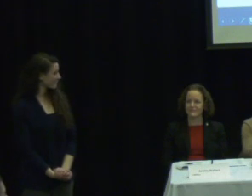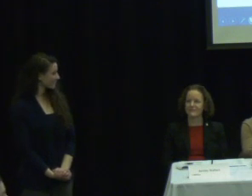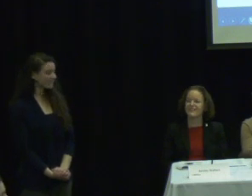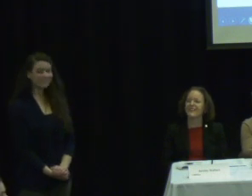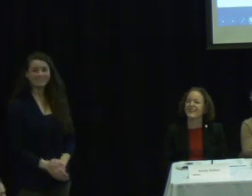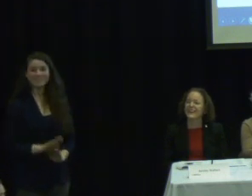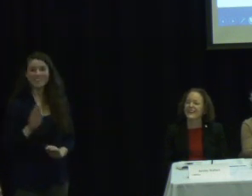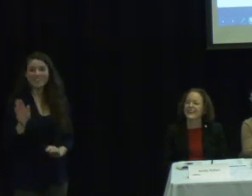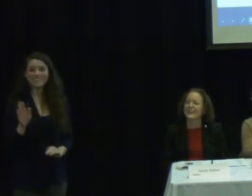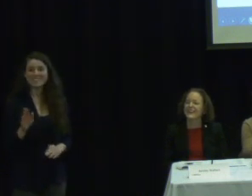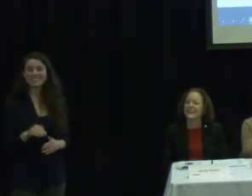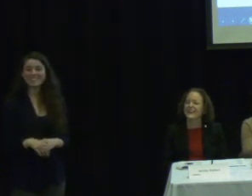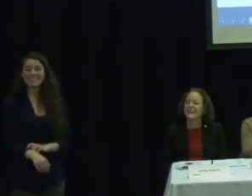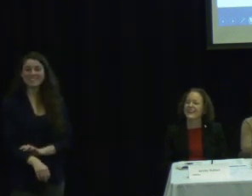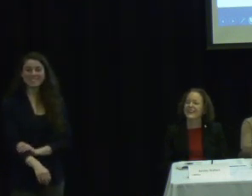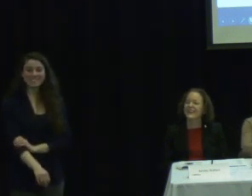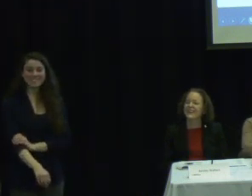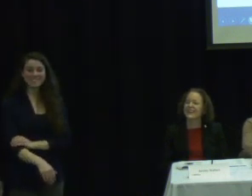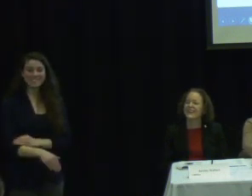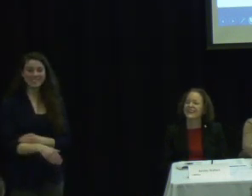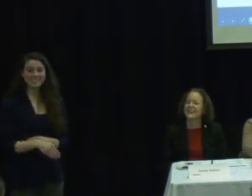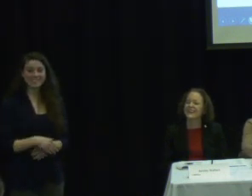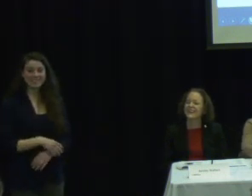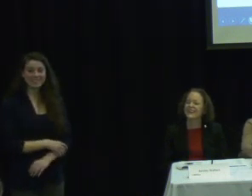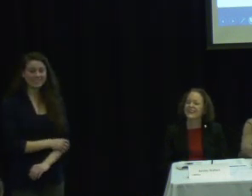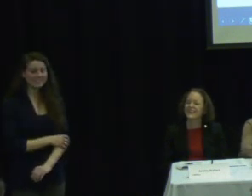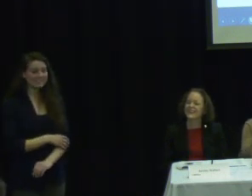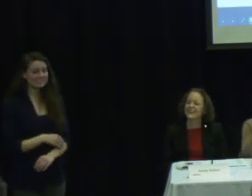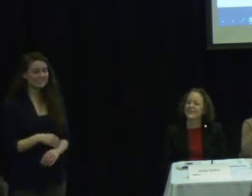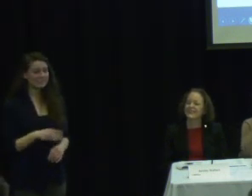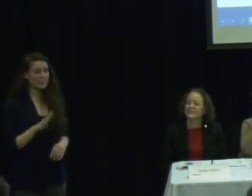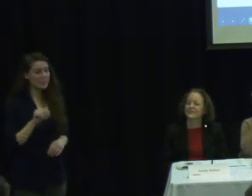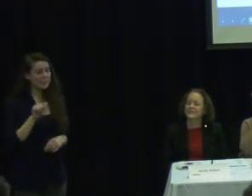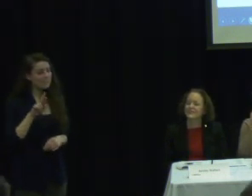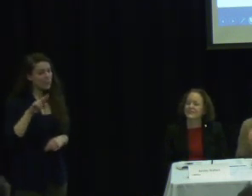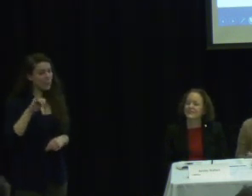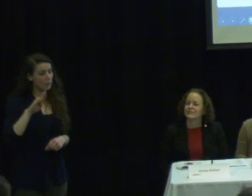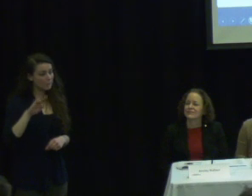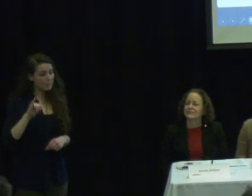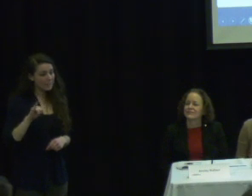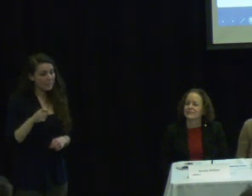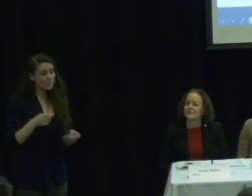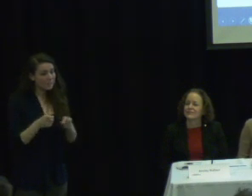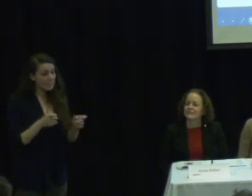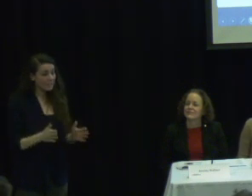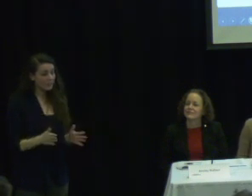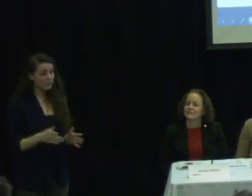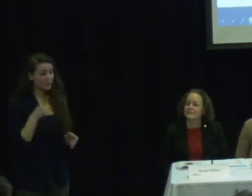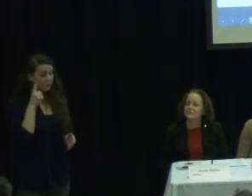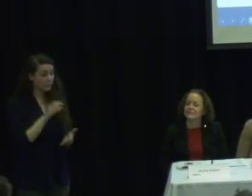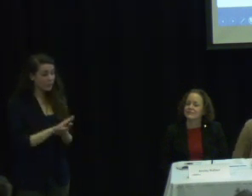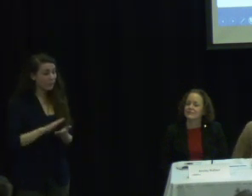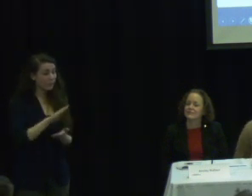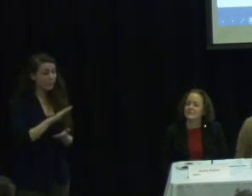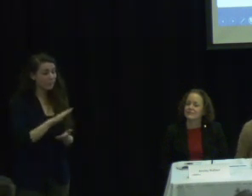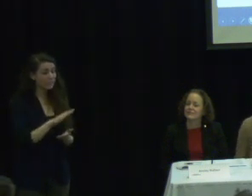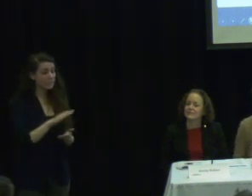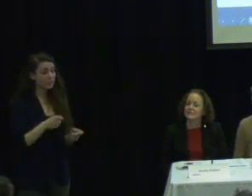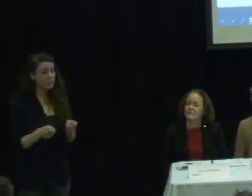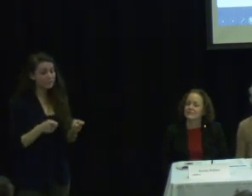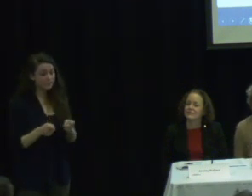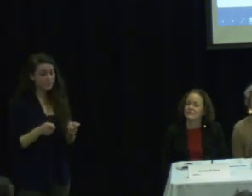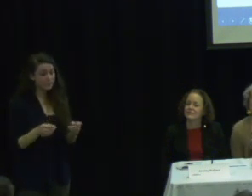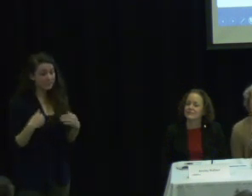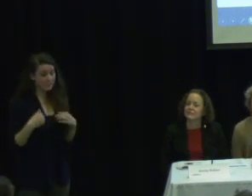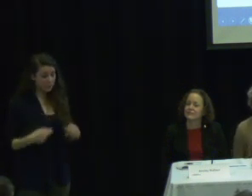Hi. I'm Barbie Ives, finance manager in the College of Management and Human Services. And the enrollment numbers